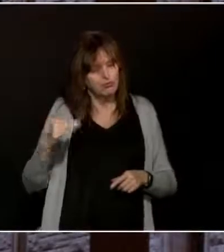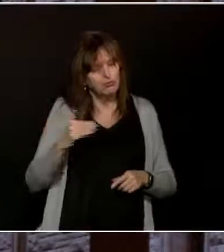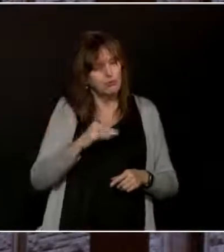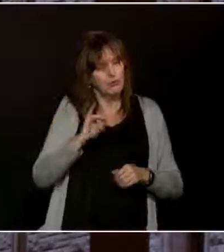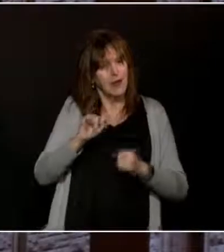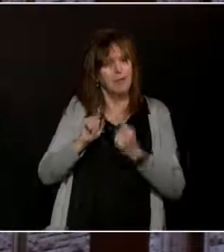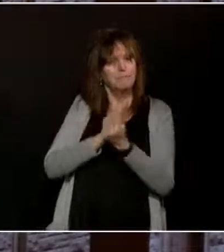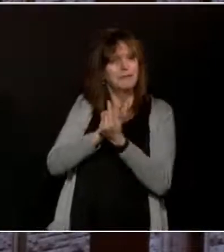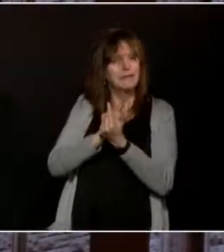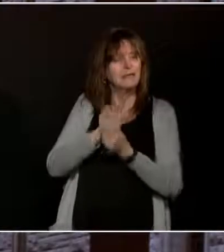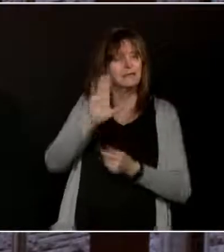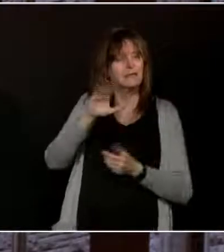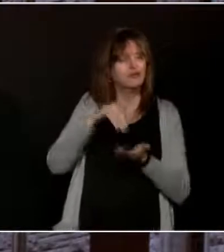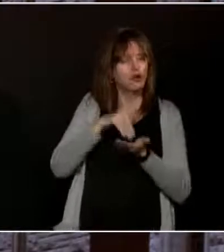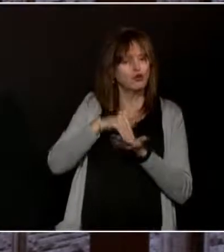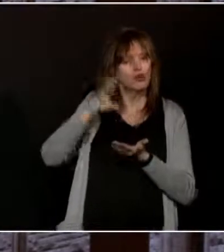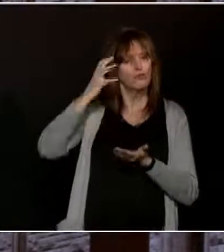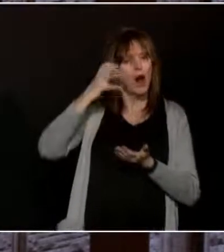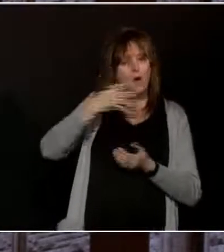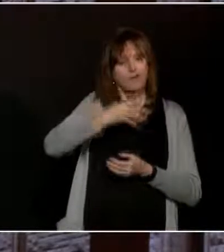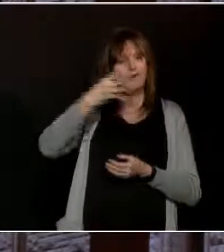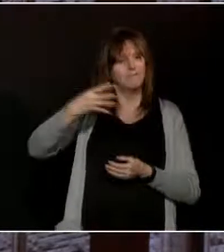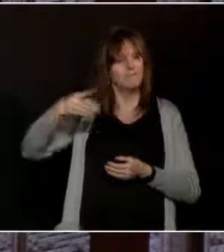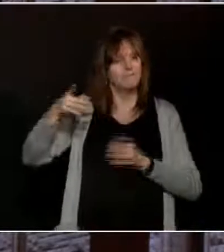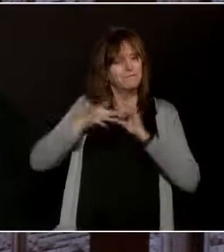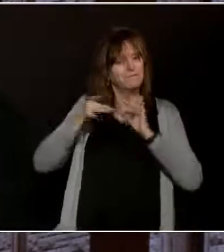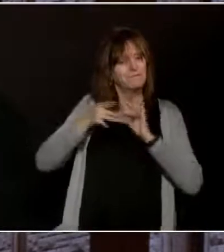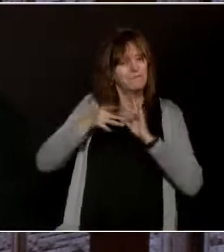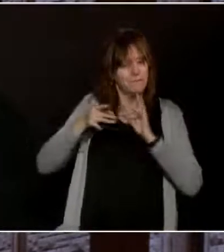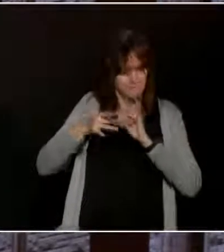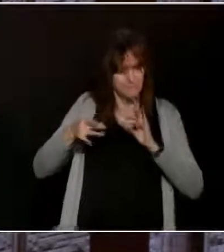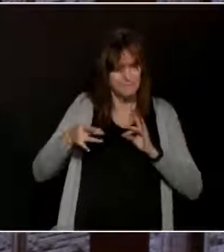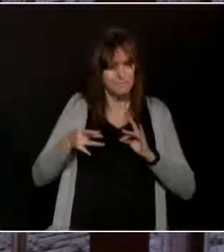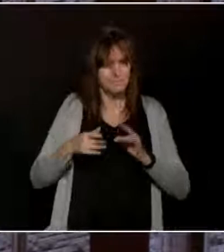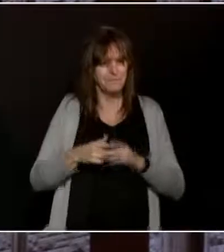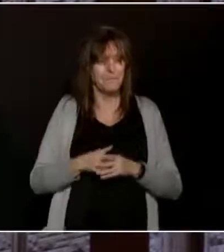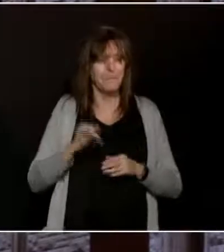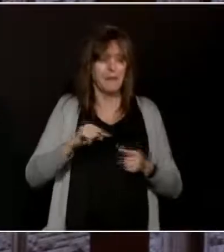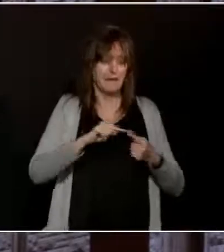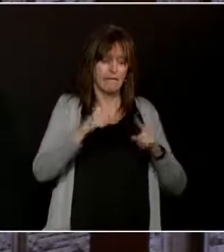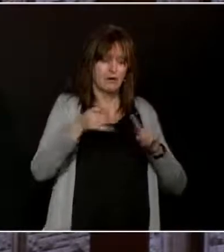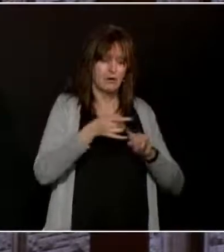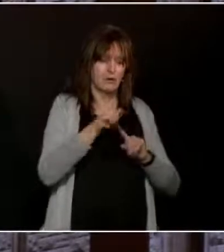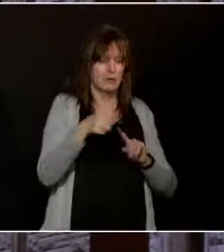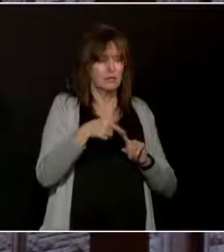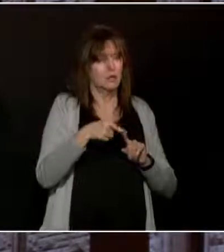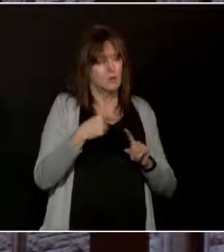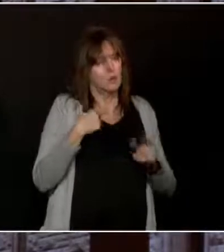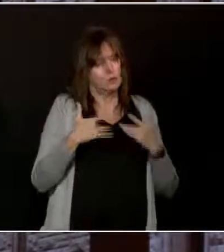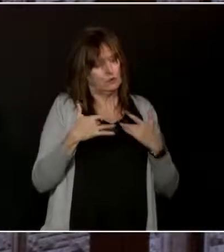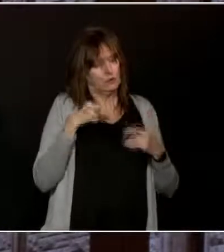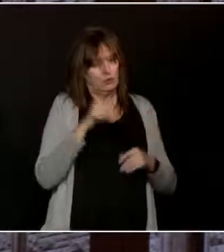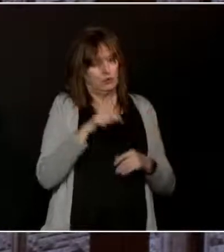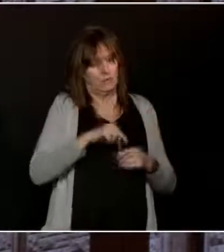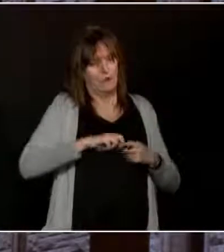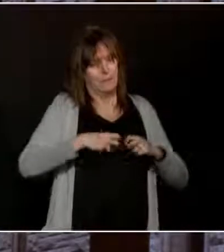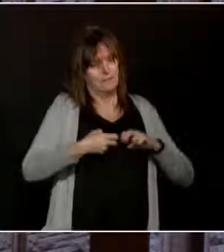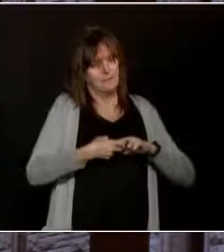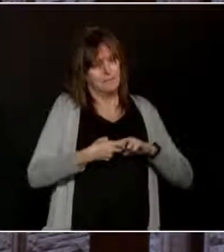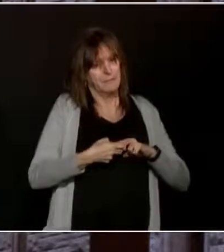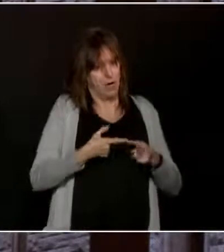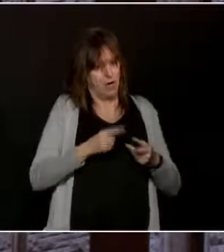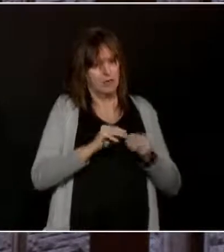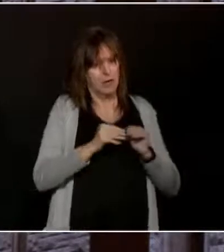So this variant of concern is keeping that number up in the 900 range, but fortunately it's not